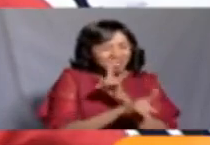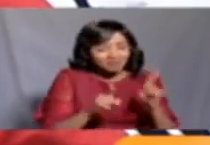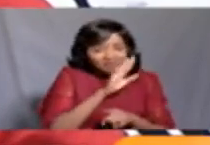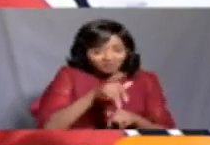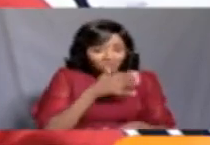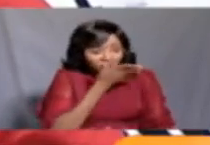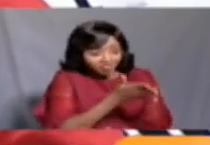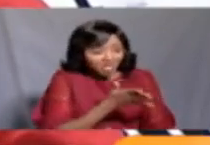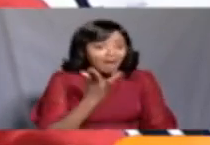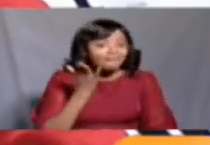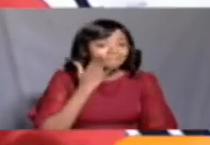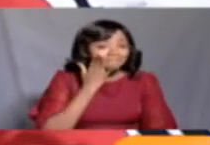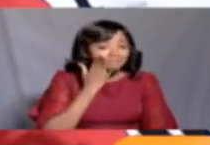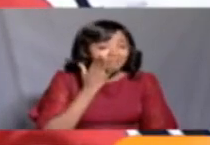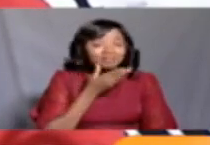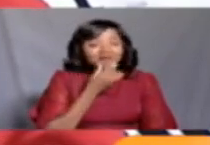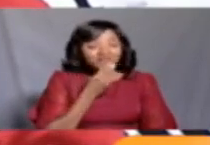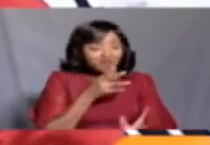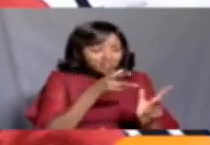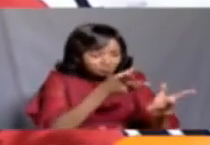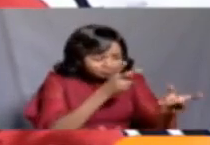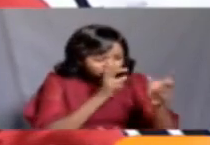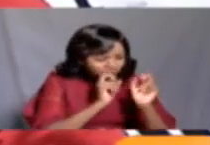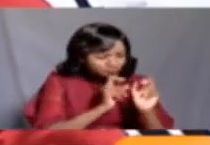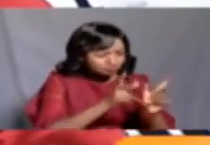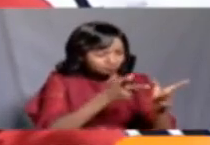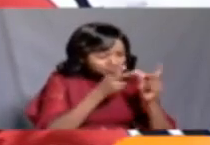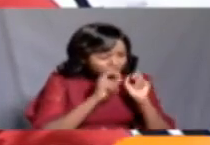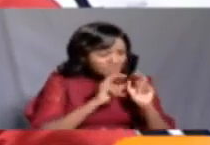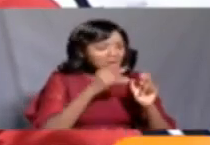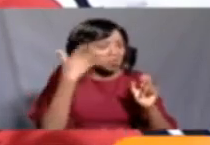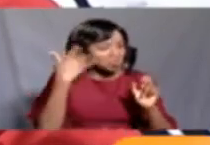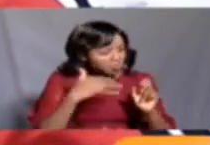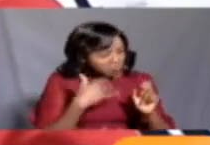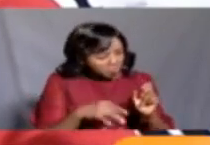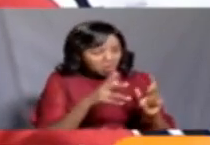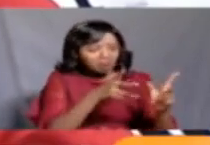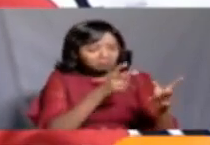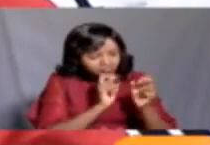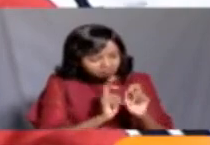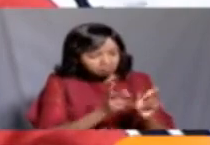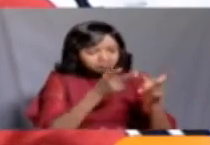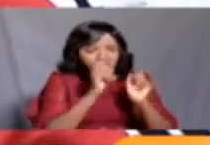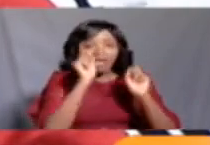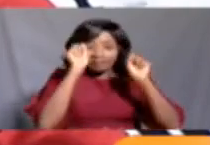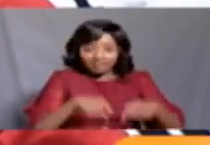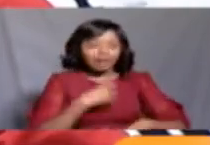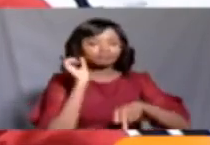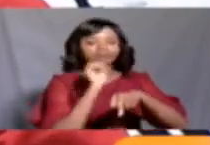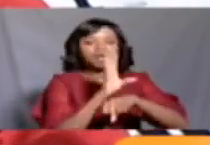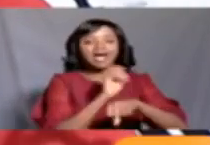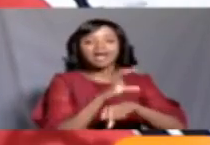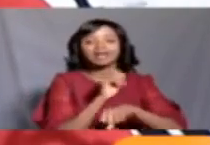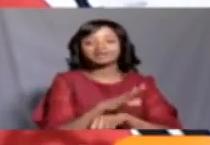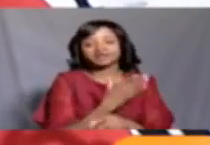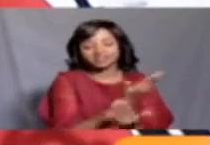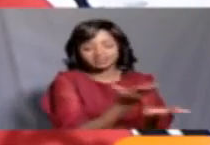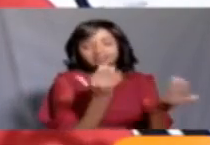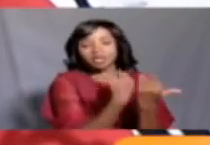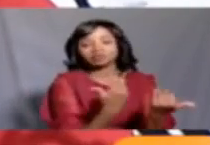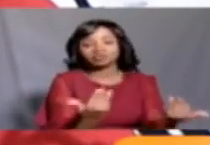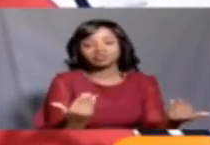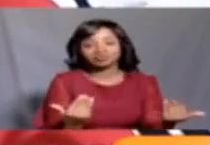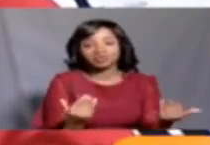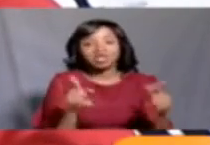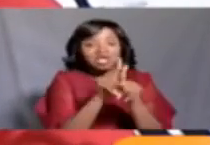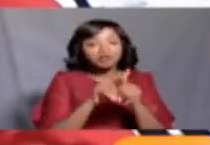guidance. When the parent is not able to guide or counsel the child, they will always actually seek relevant people or those who are